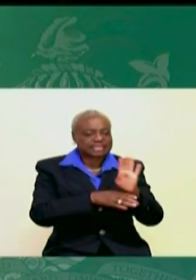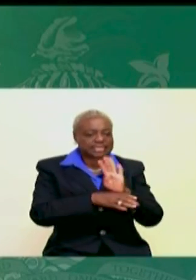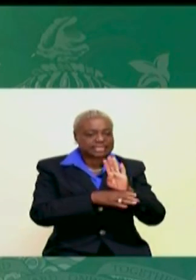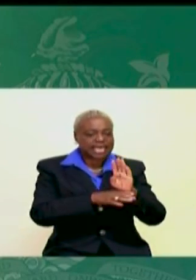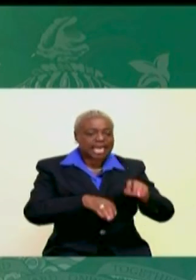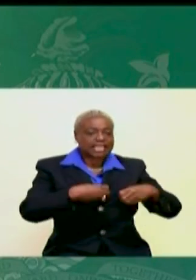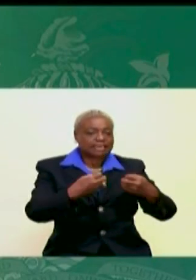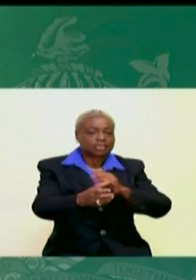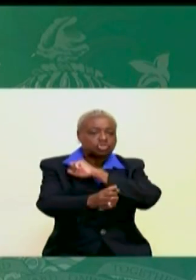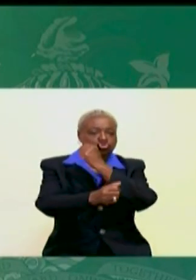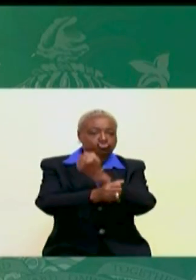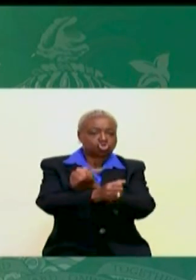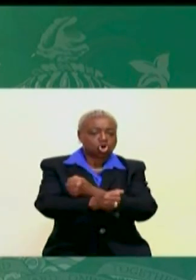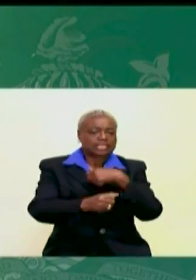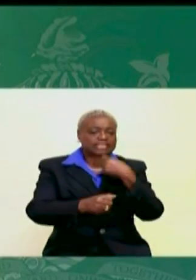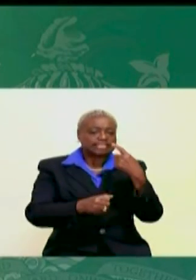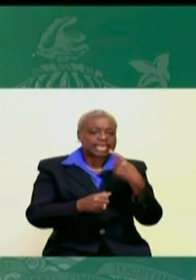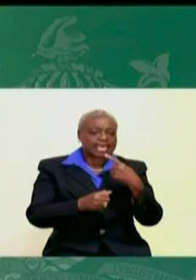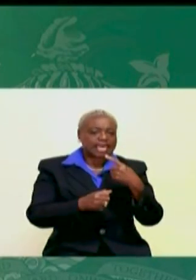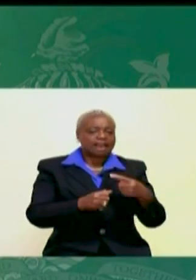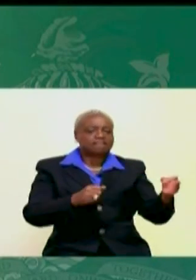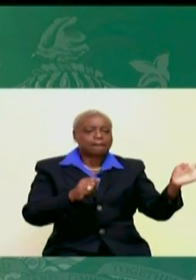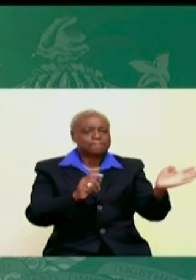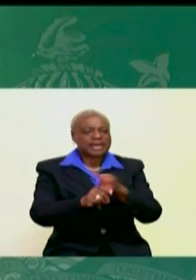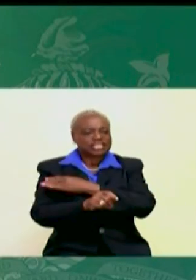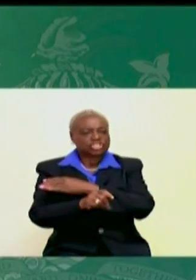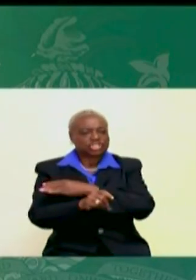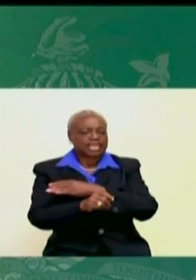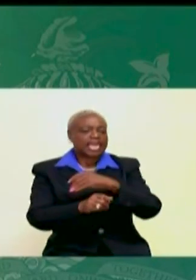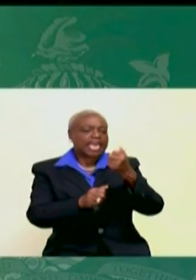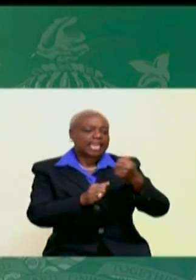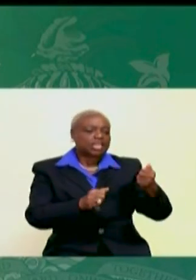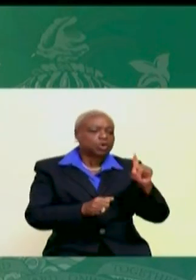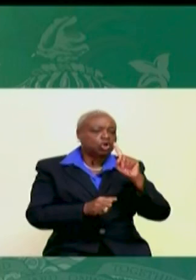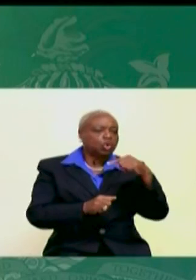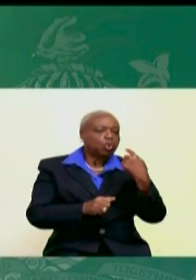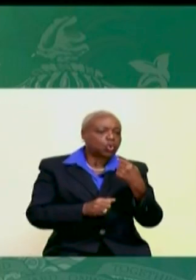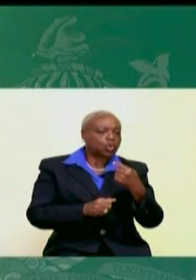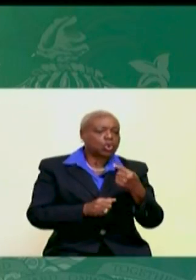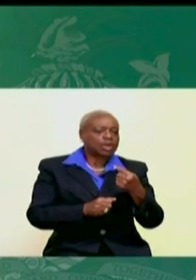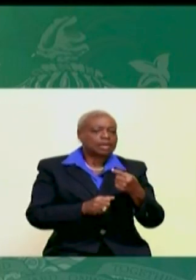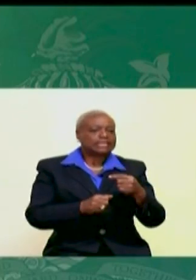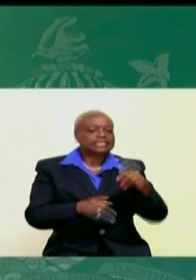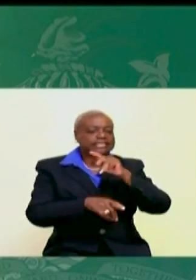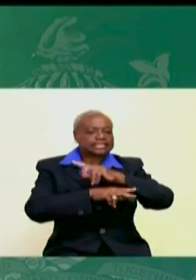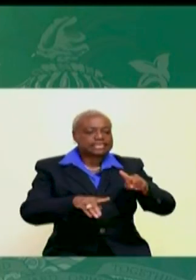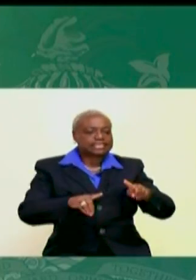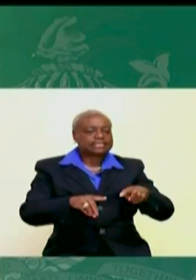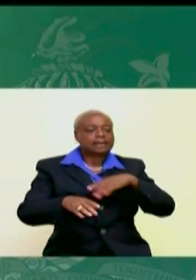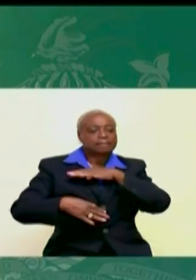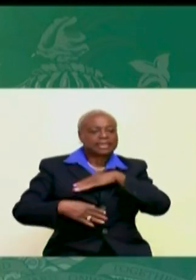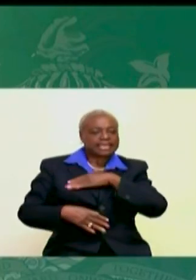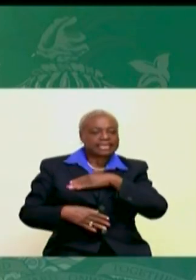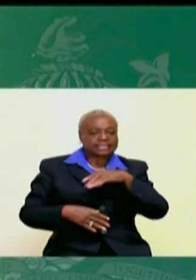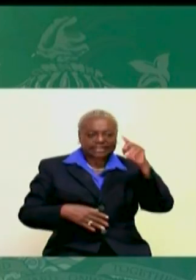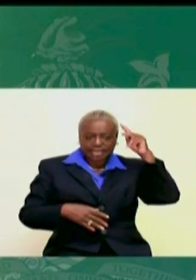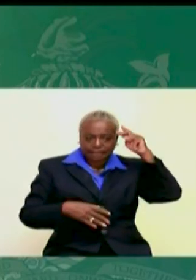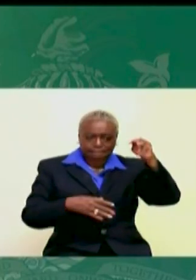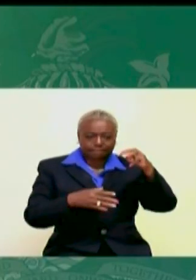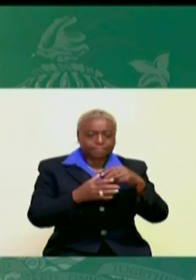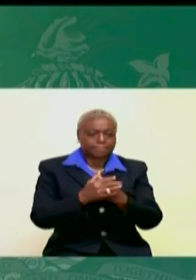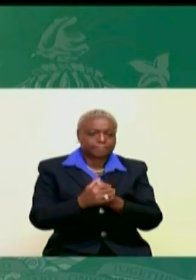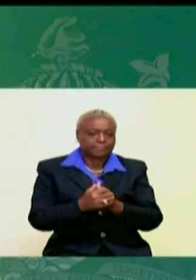given a strong say in banishing everyone who displeased him through use of the Bahamian government's no questions asked